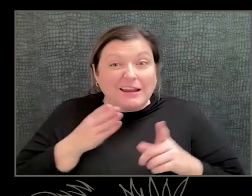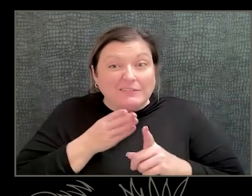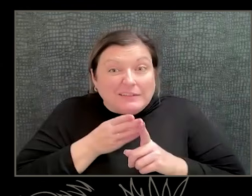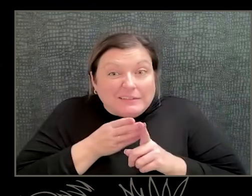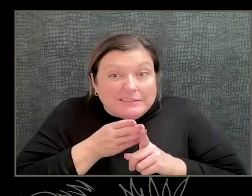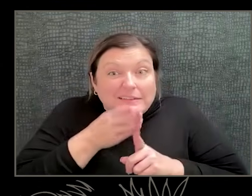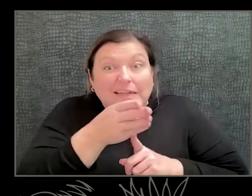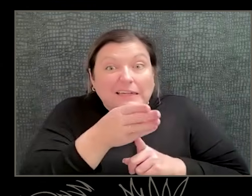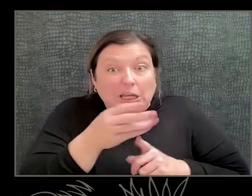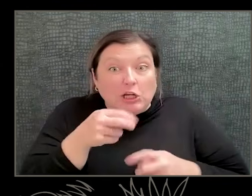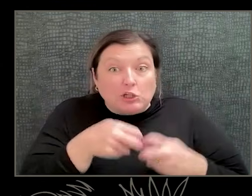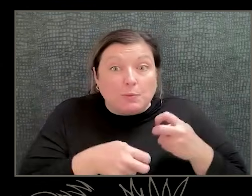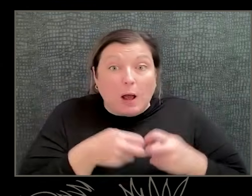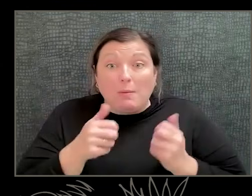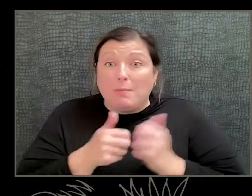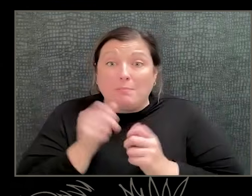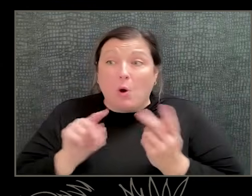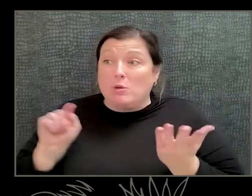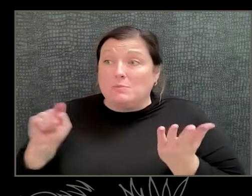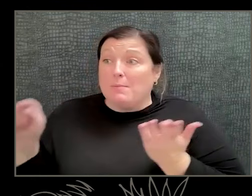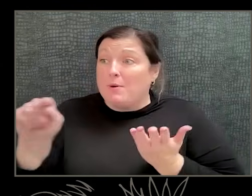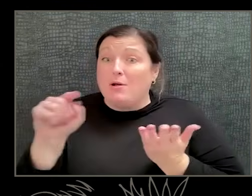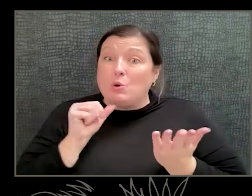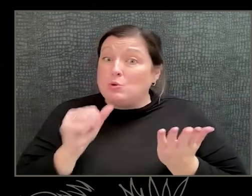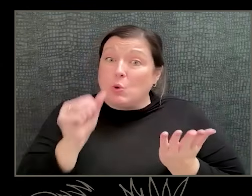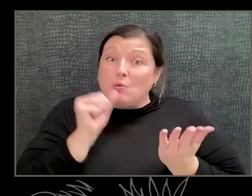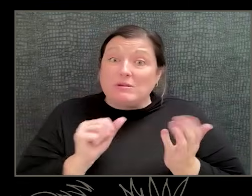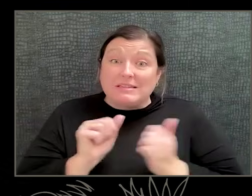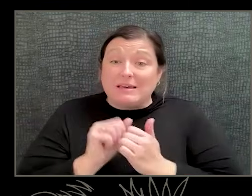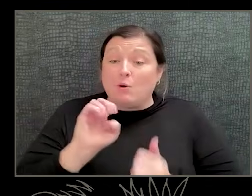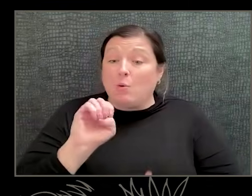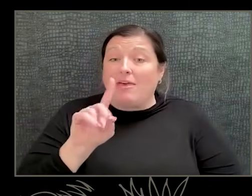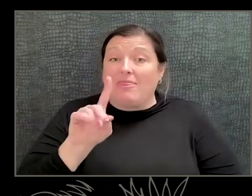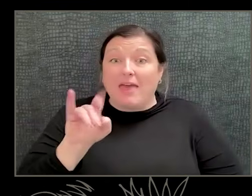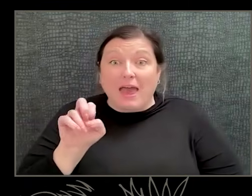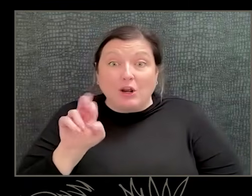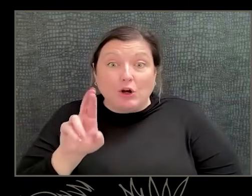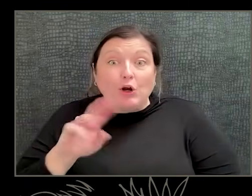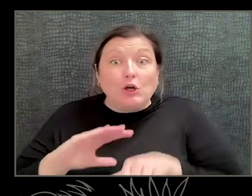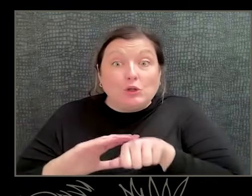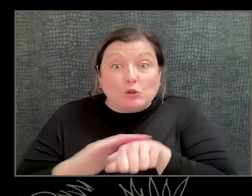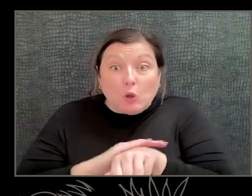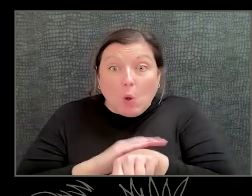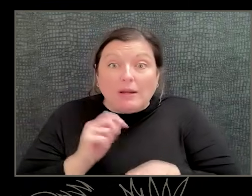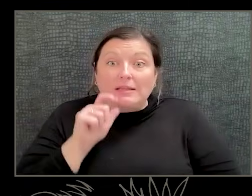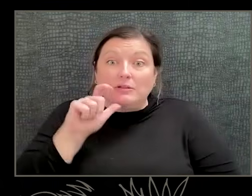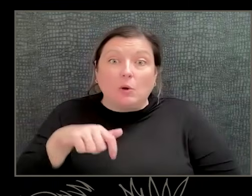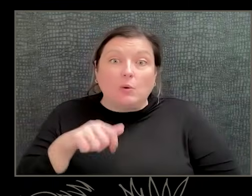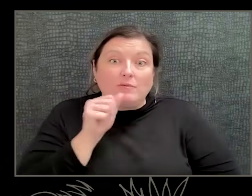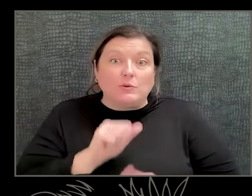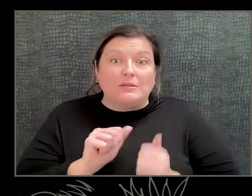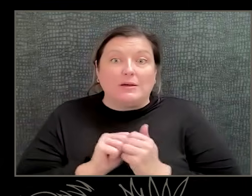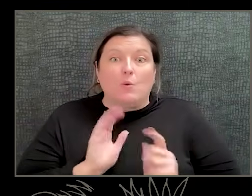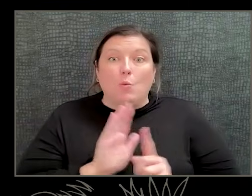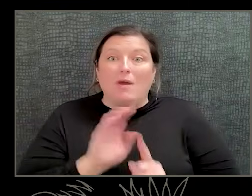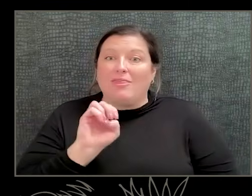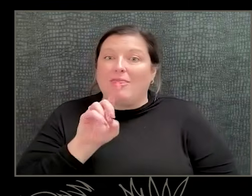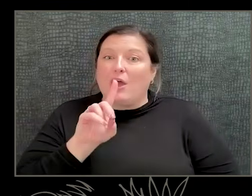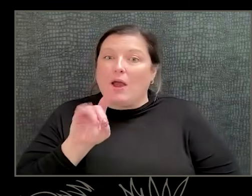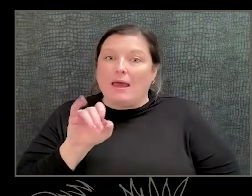problem. Most people are never going to deal with editor slowness. They're never going to have to deal with their editor